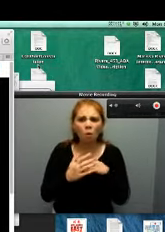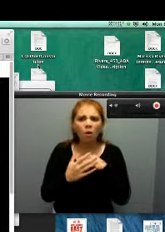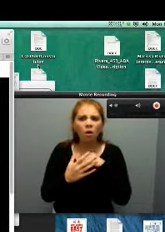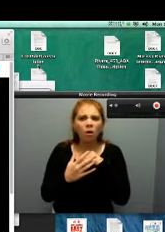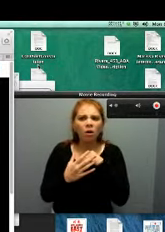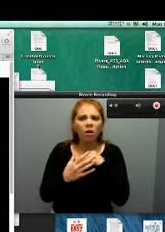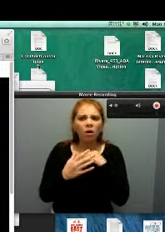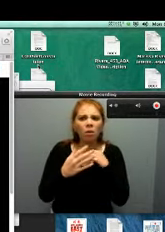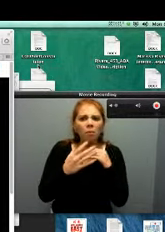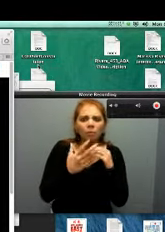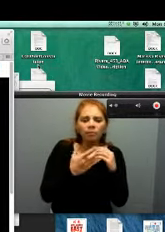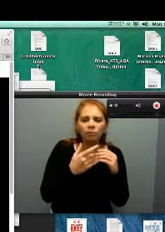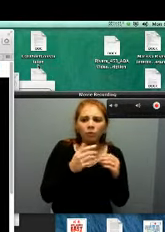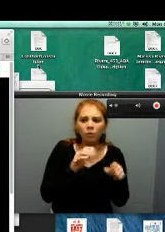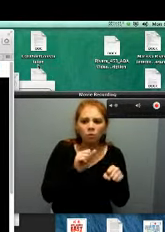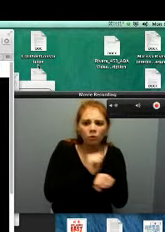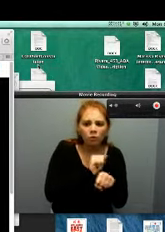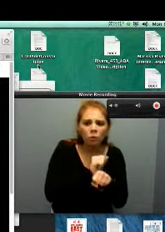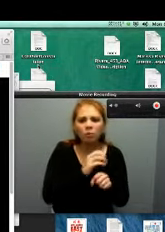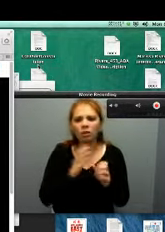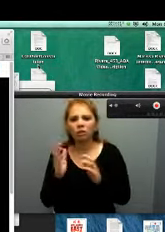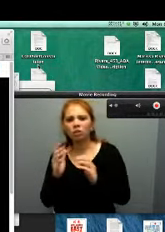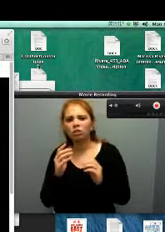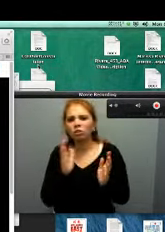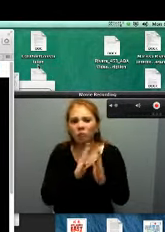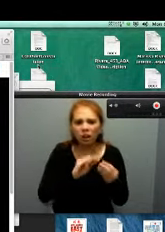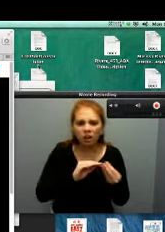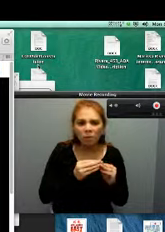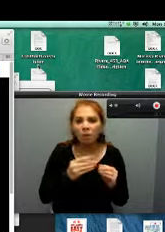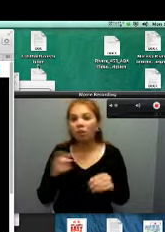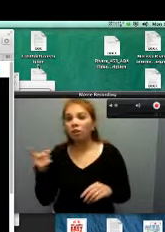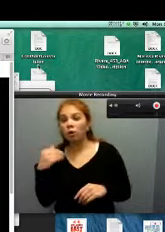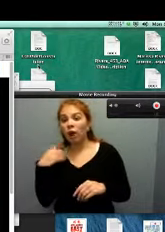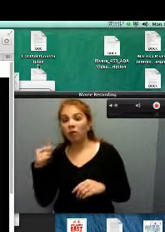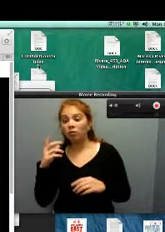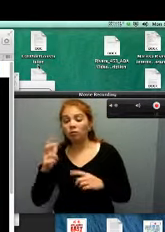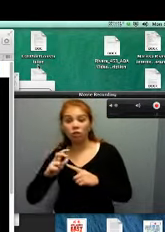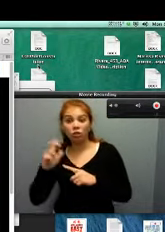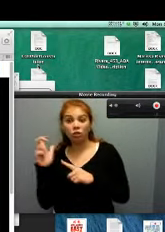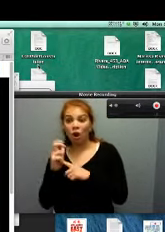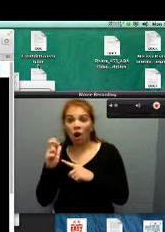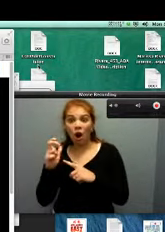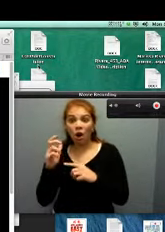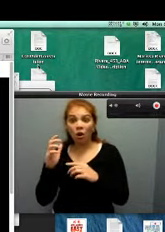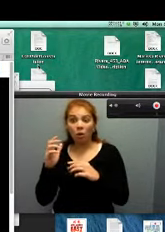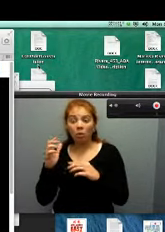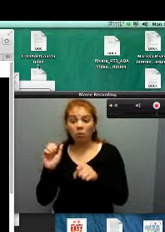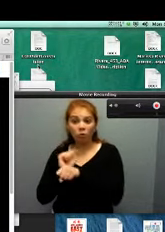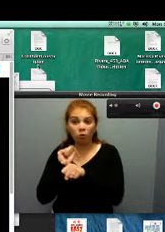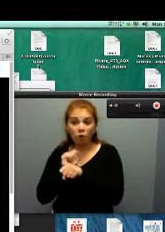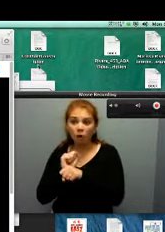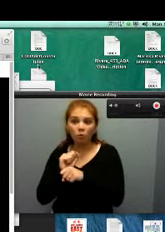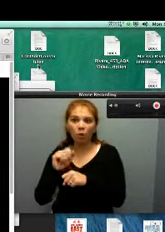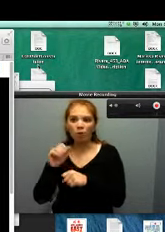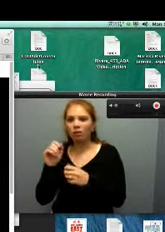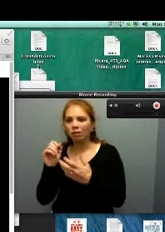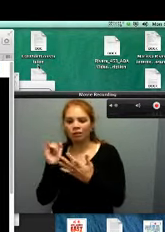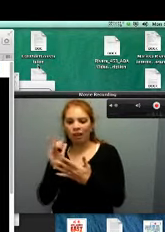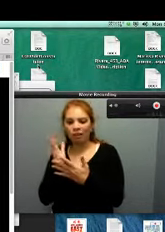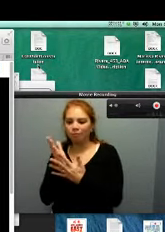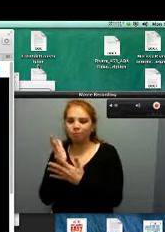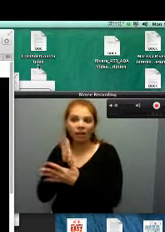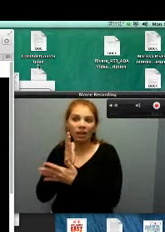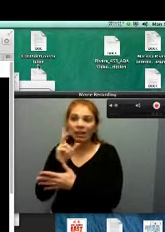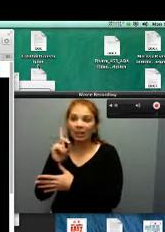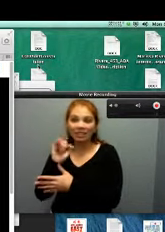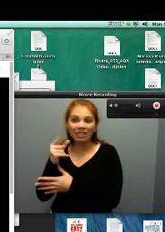small number. Your star performers, your distinguished, your commendable, are going to be a small